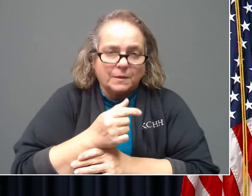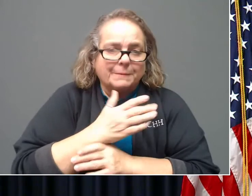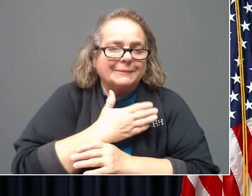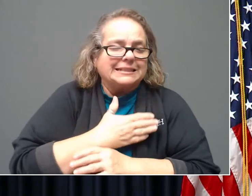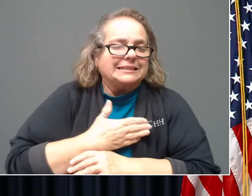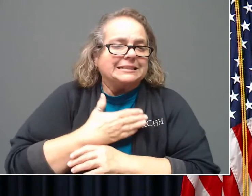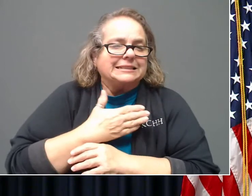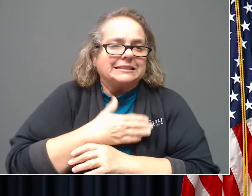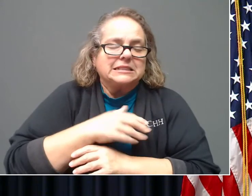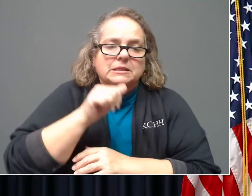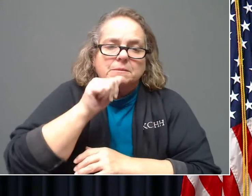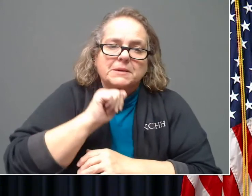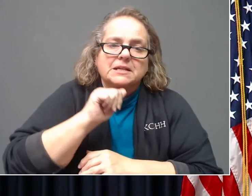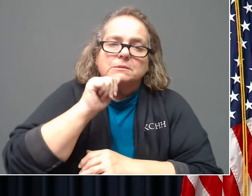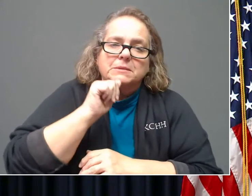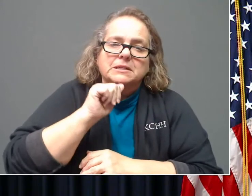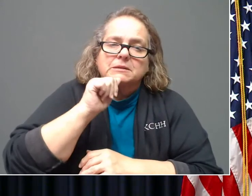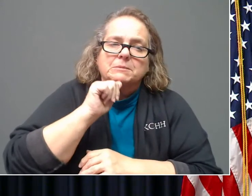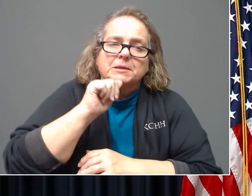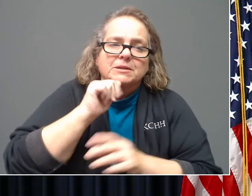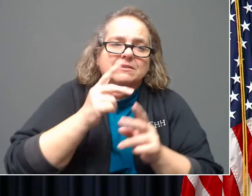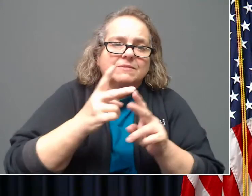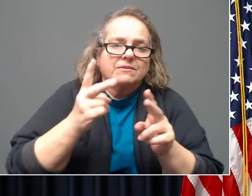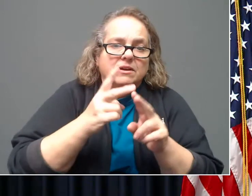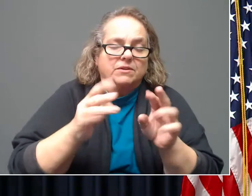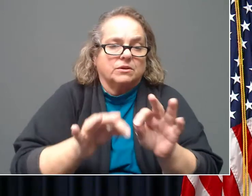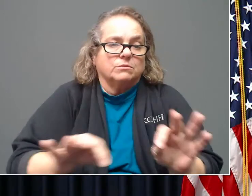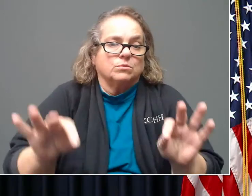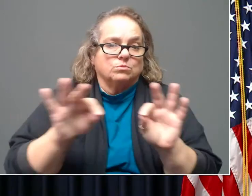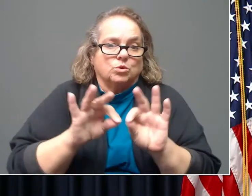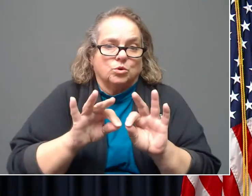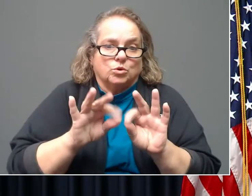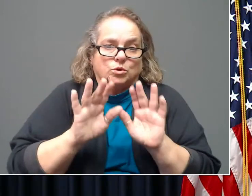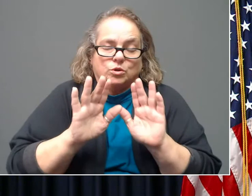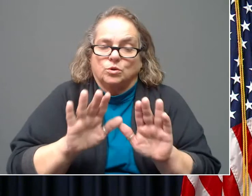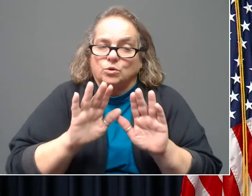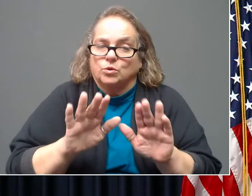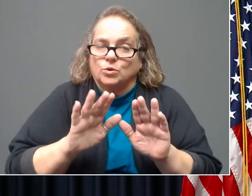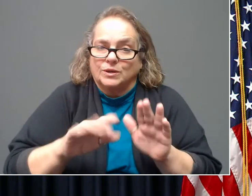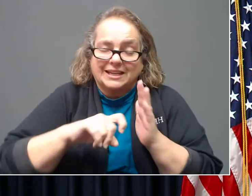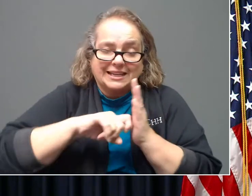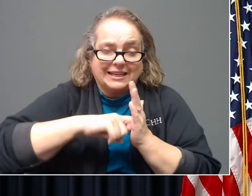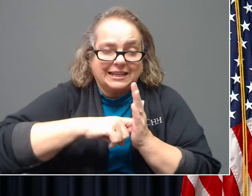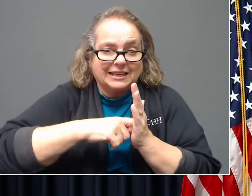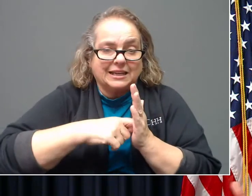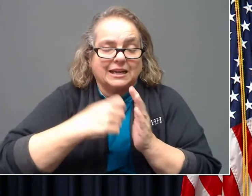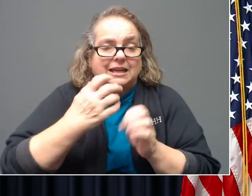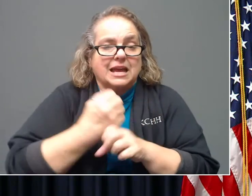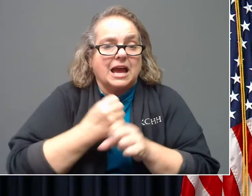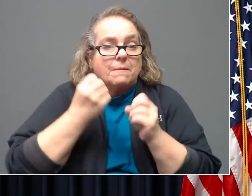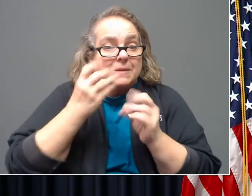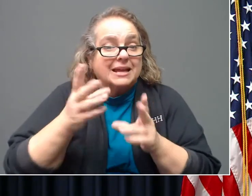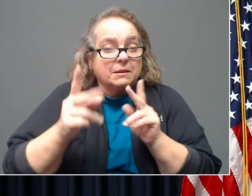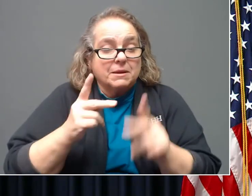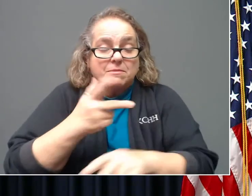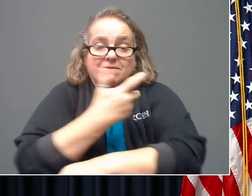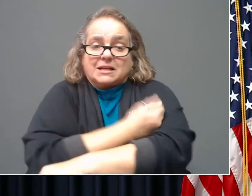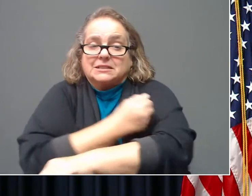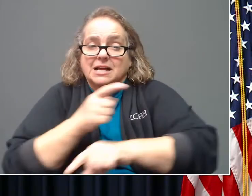really important. What's got to be key here is getting as many people vaccinated as quickly as we can, and we're